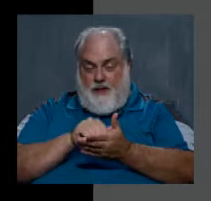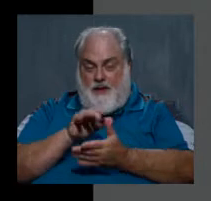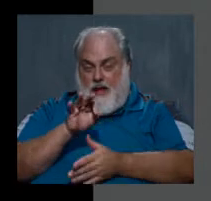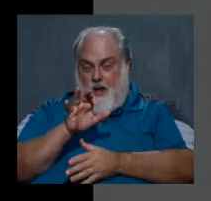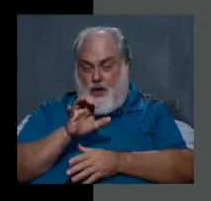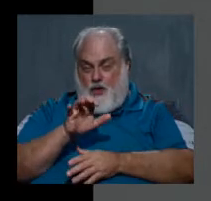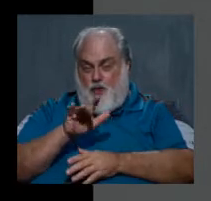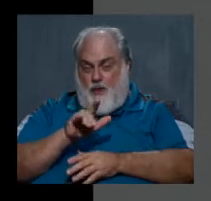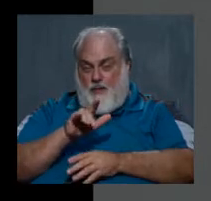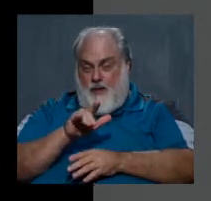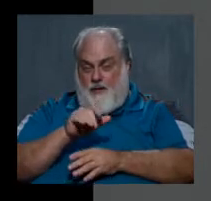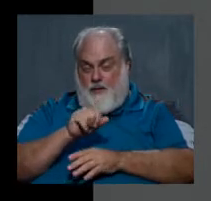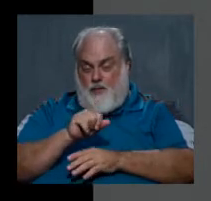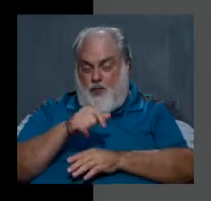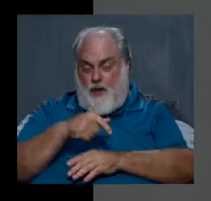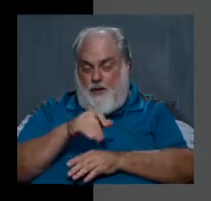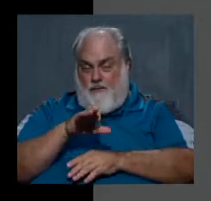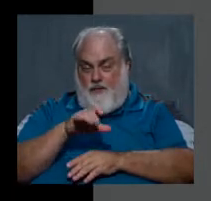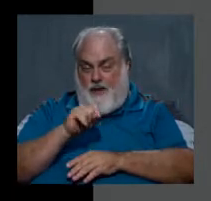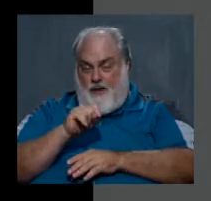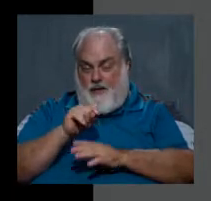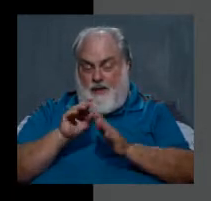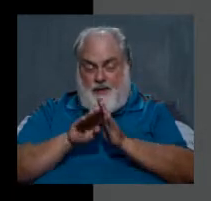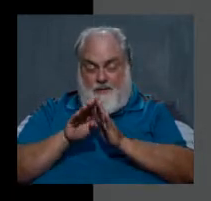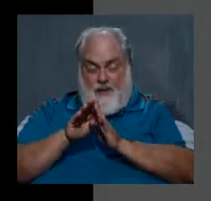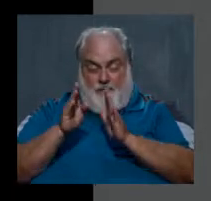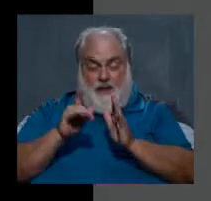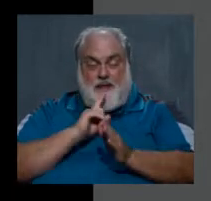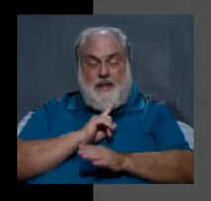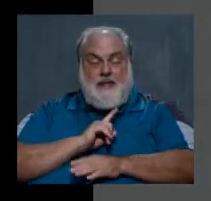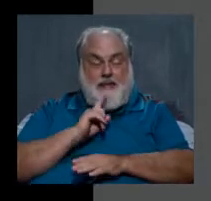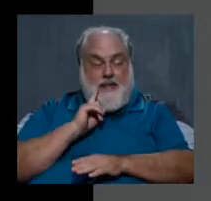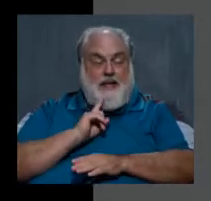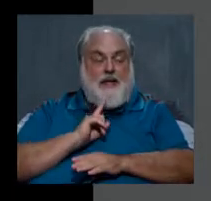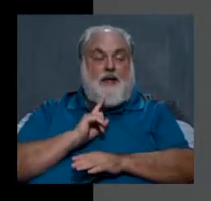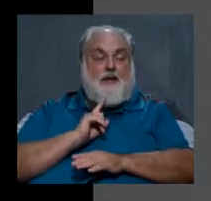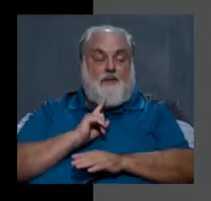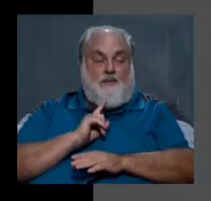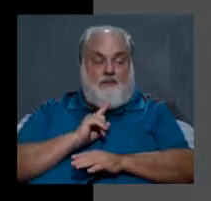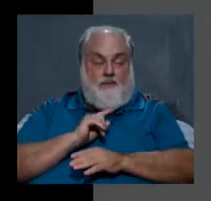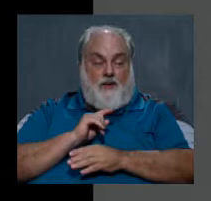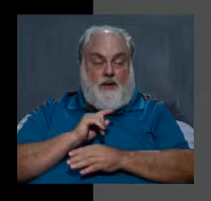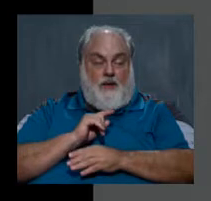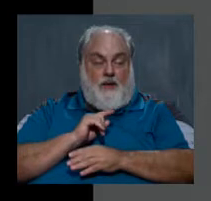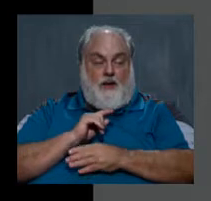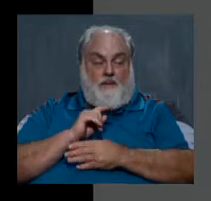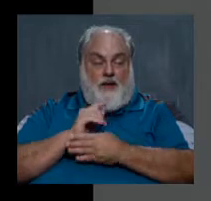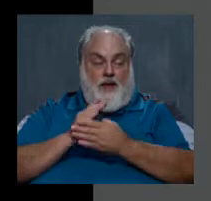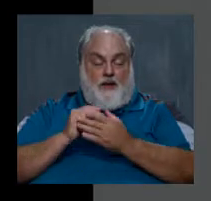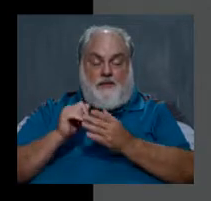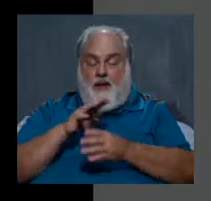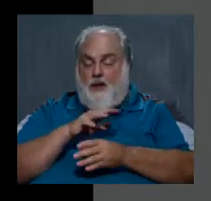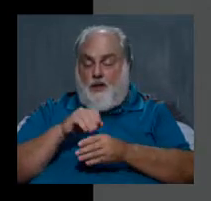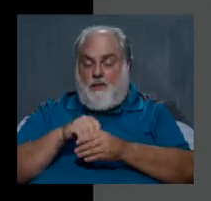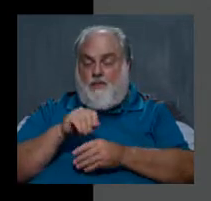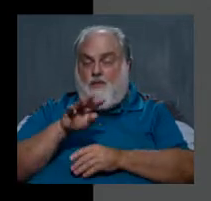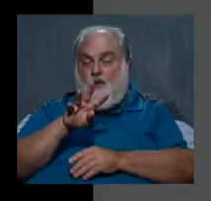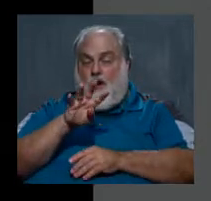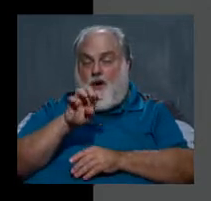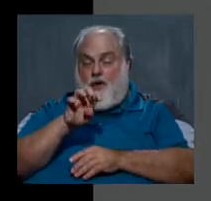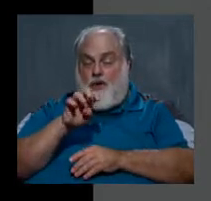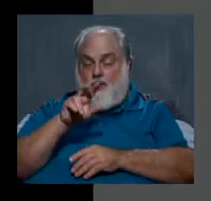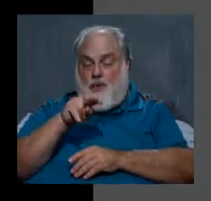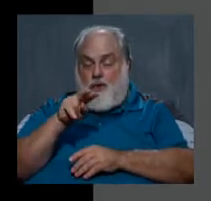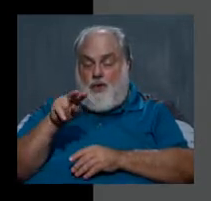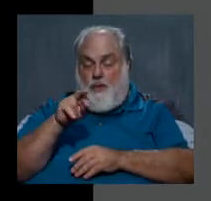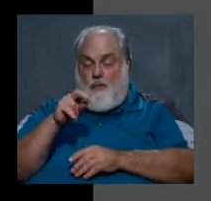98,925 square feet. The development is proposed in a single phase. The site plan includes 442 parking spaces, 22 of which will be under